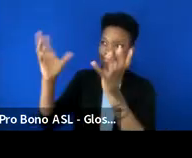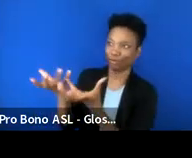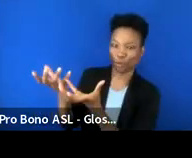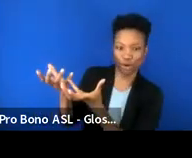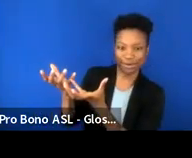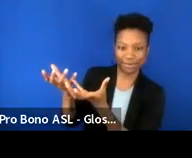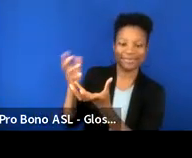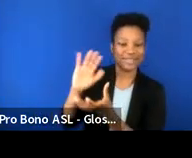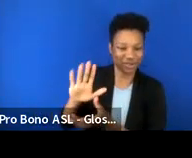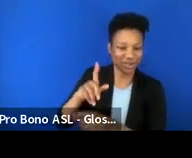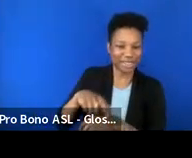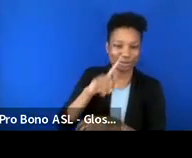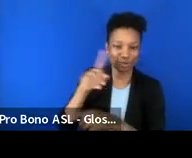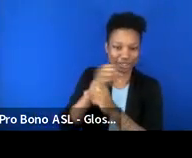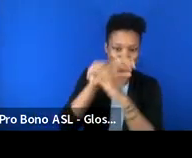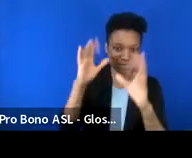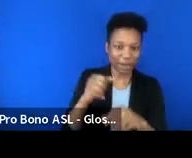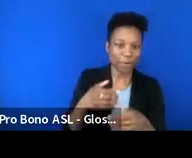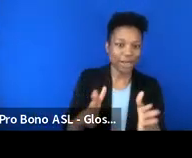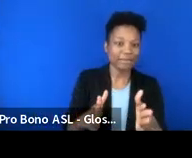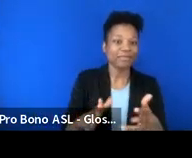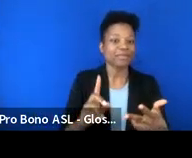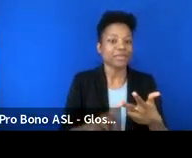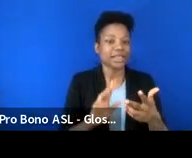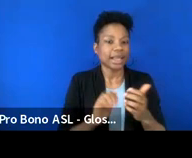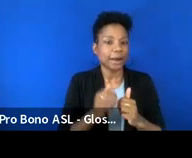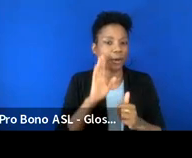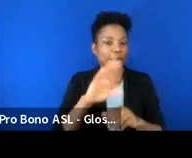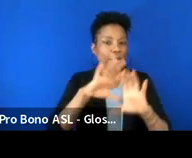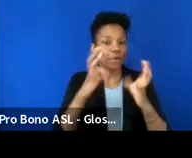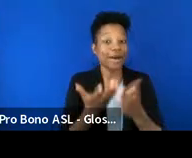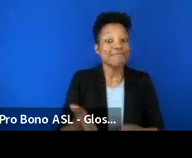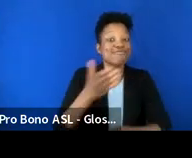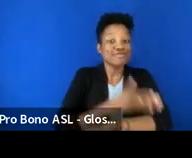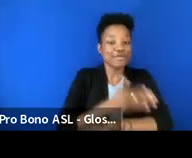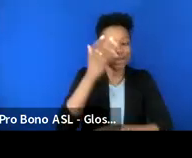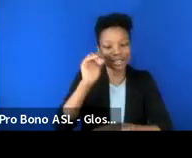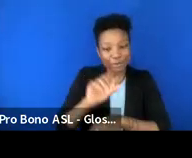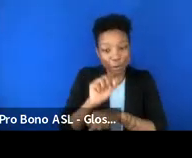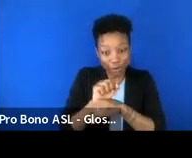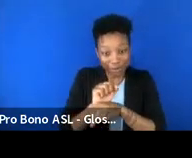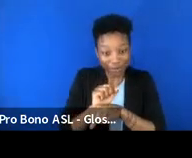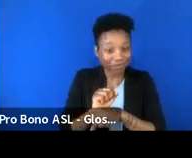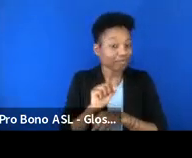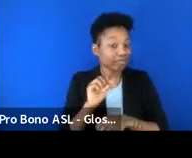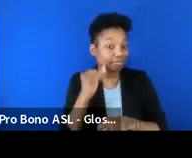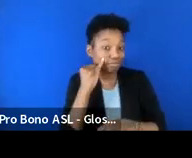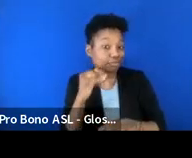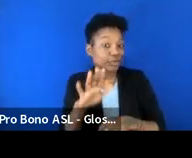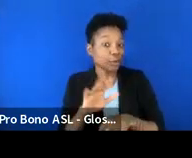way. And how will the world be improved because of your work? Is your work trying to incite changes in